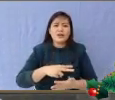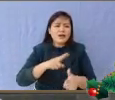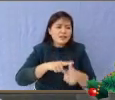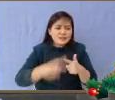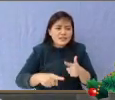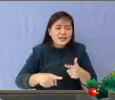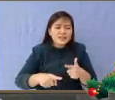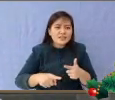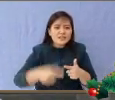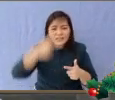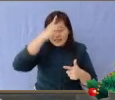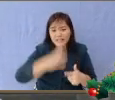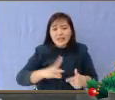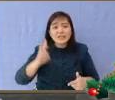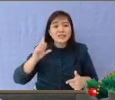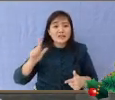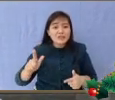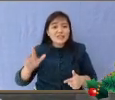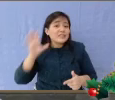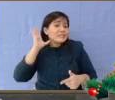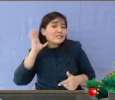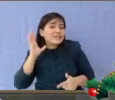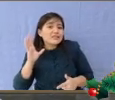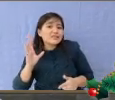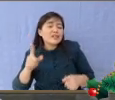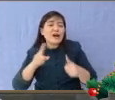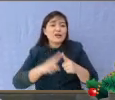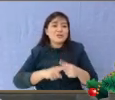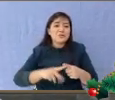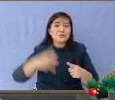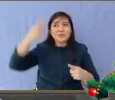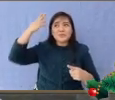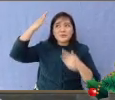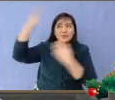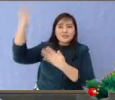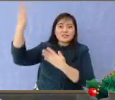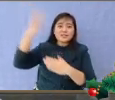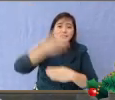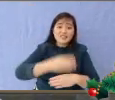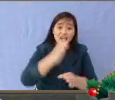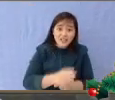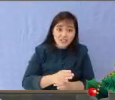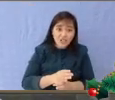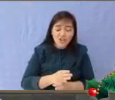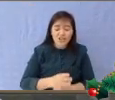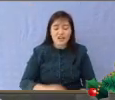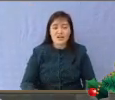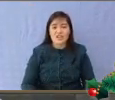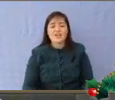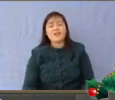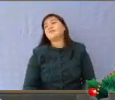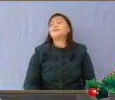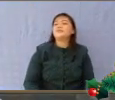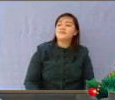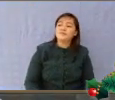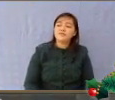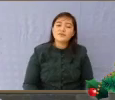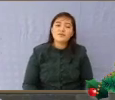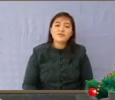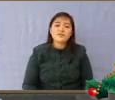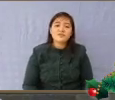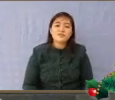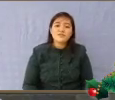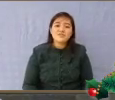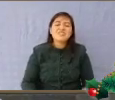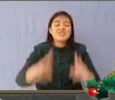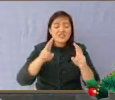Do I walk through the valley of the shadow of death? I will fear no evil.